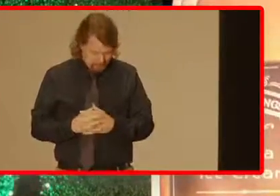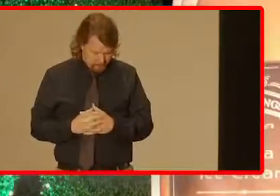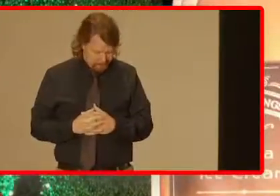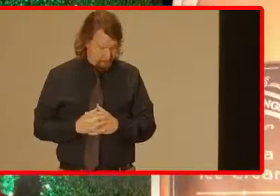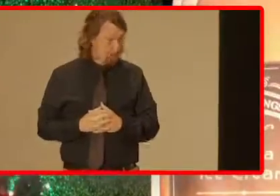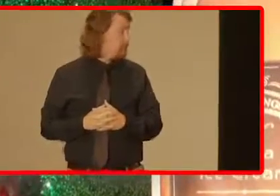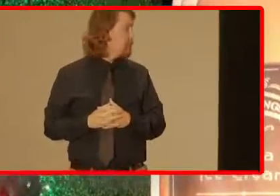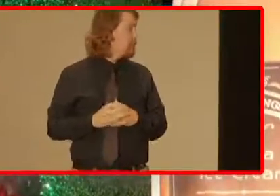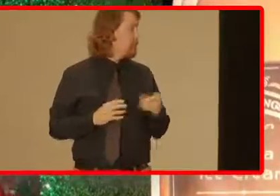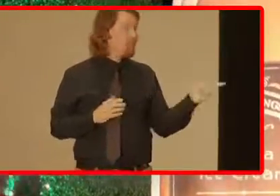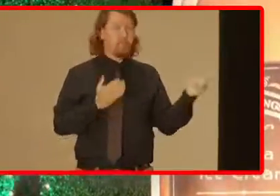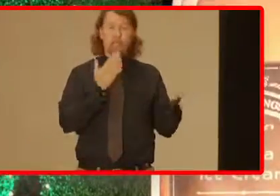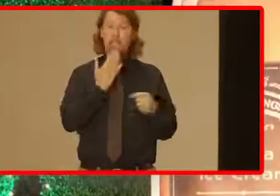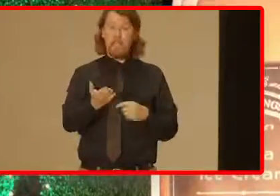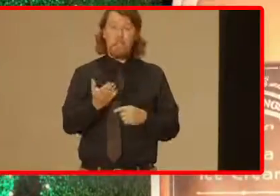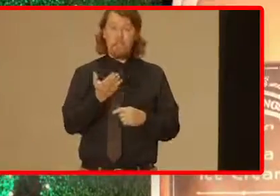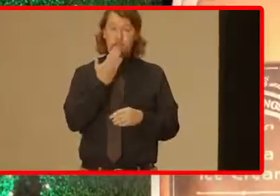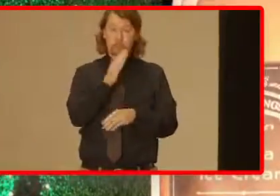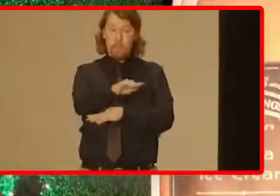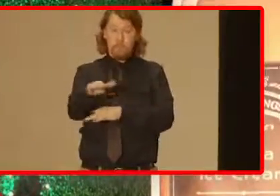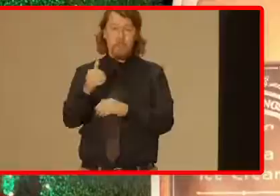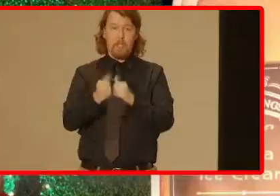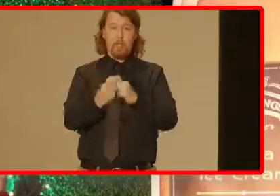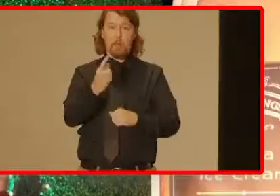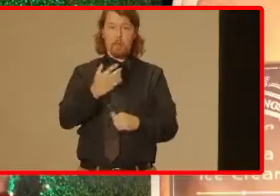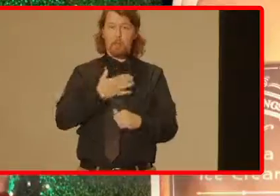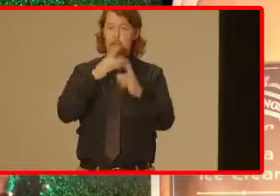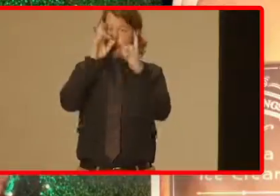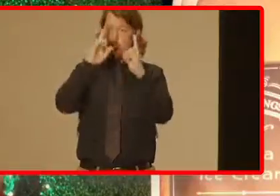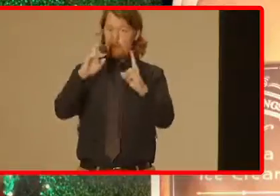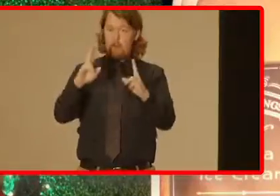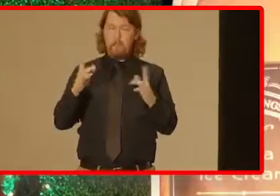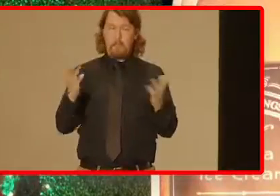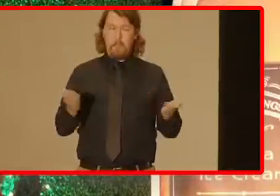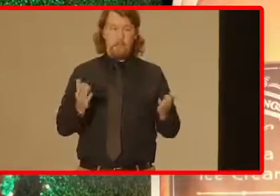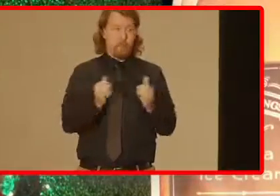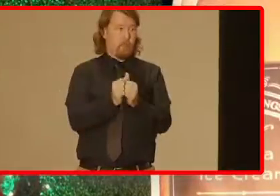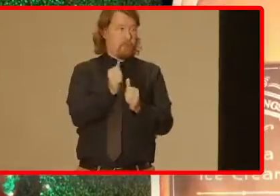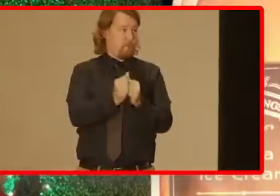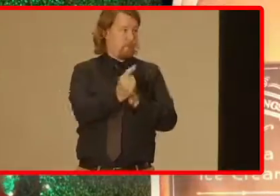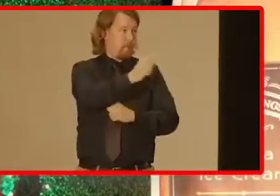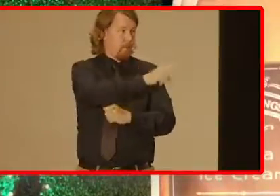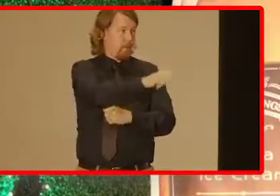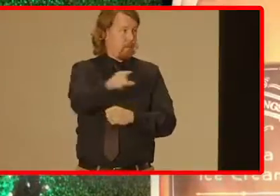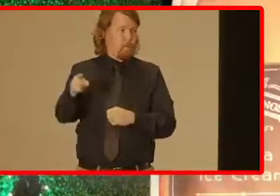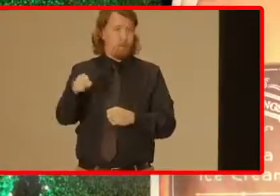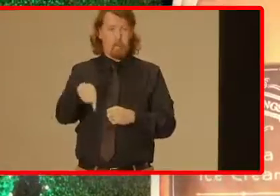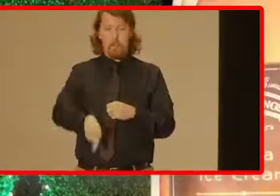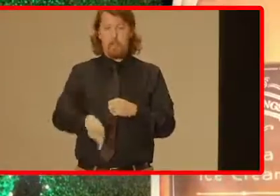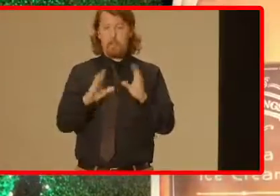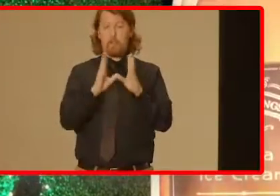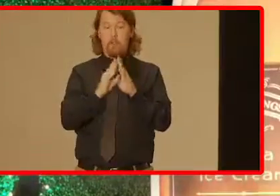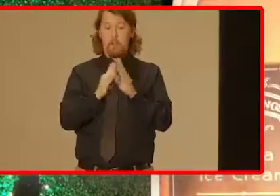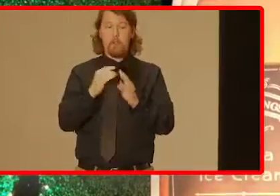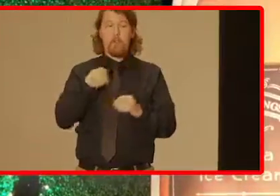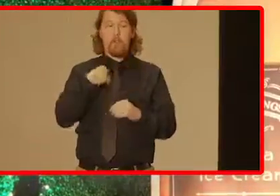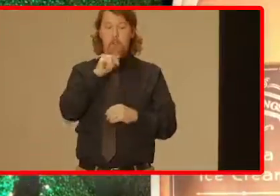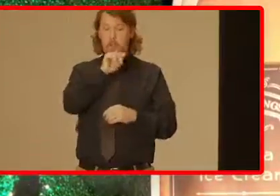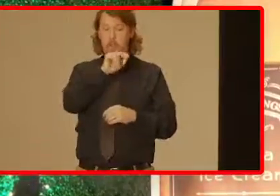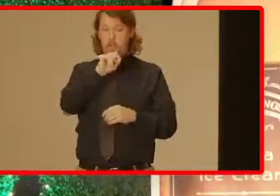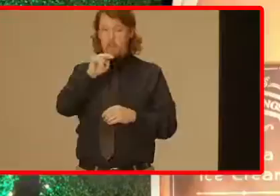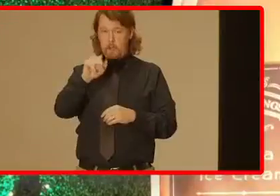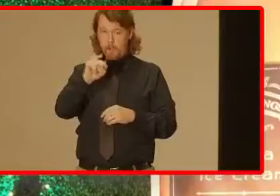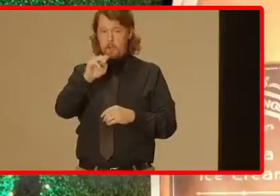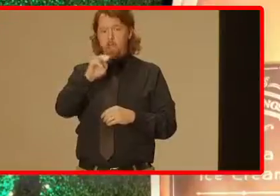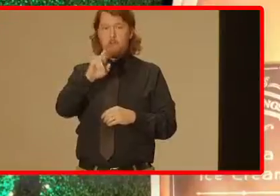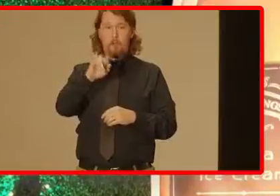Thank you. Good evening, everyone. It is my honor and privilege to be here with all of you during this conference. My name is Anna Maria Rodriguez.